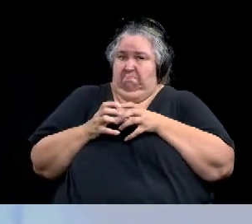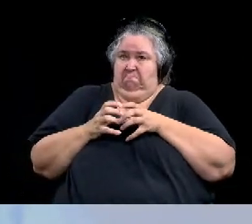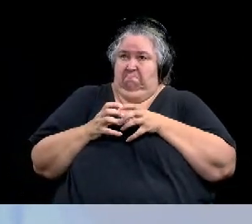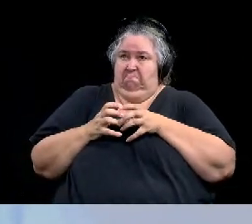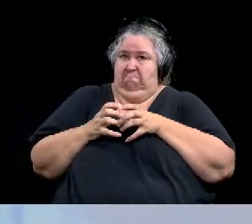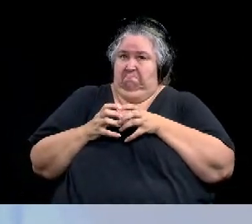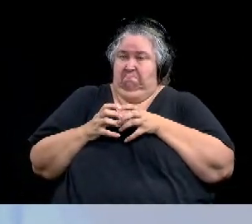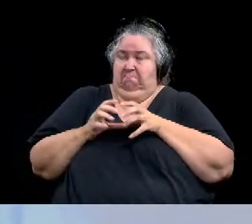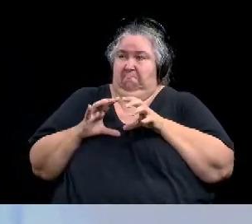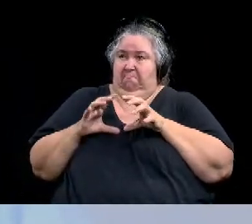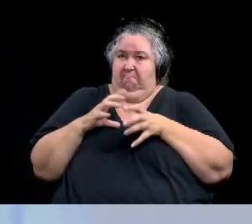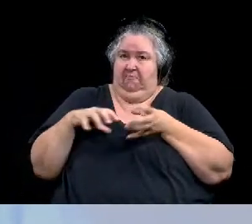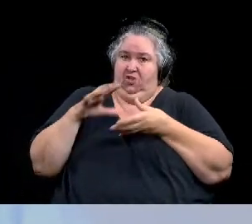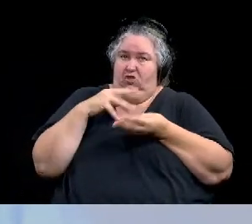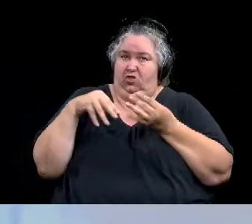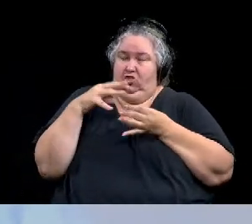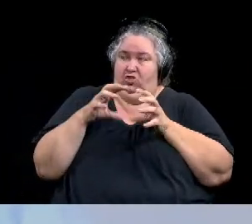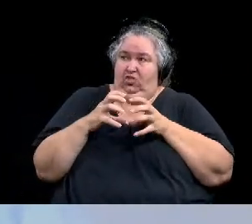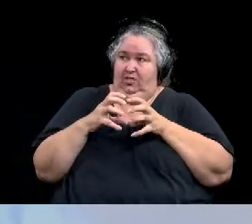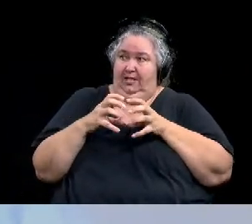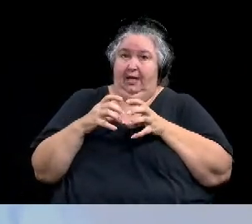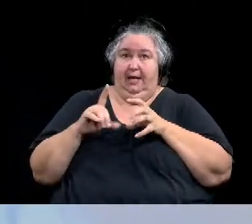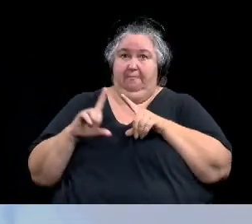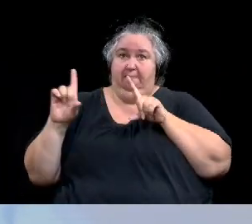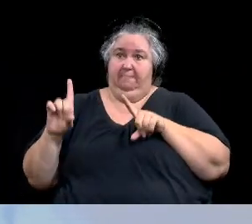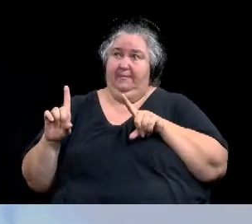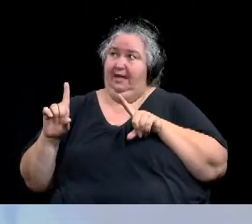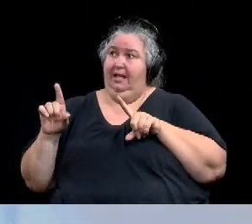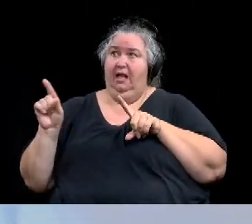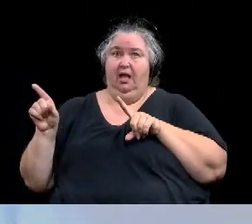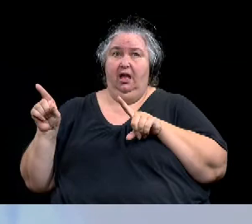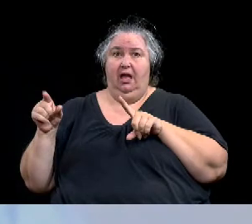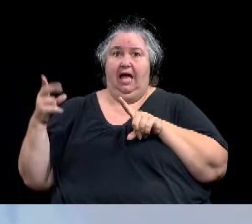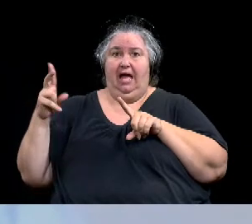risk, just because they have different contacts than you do.